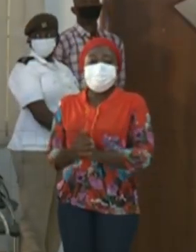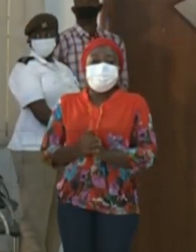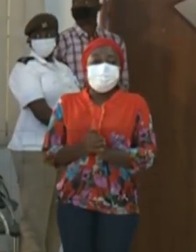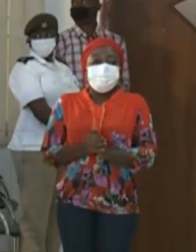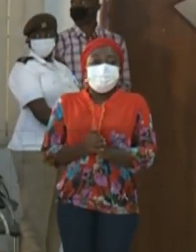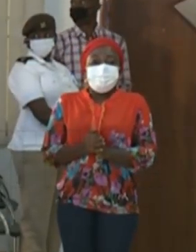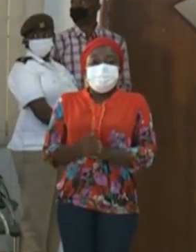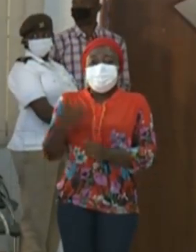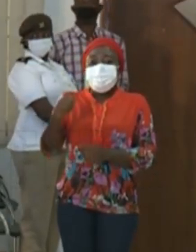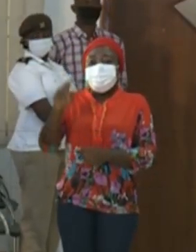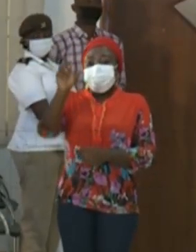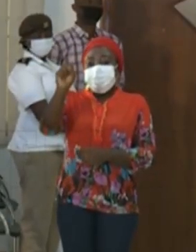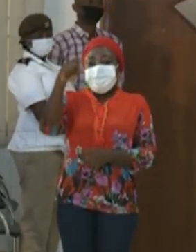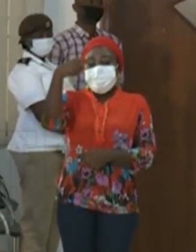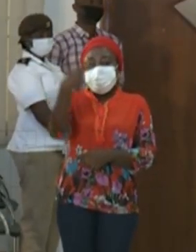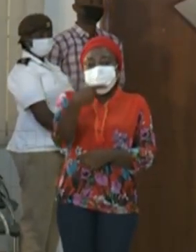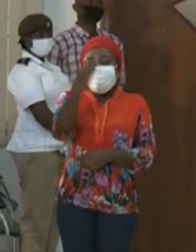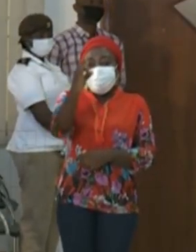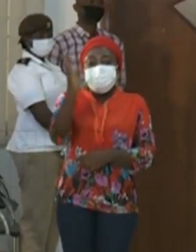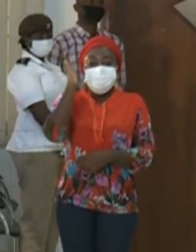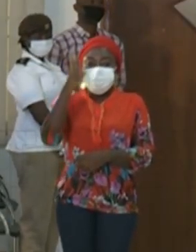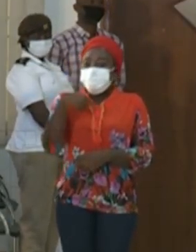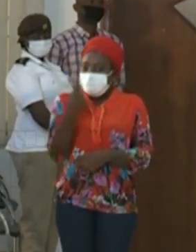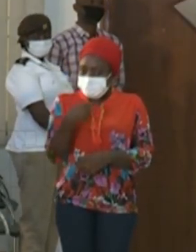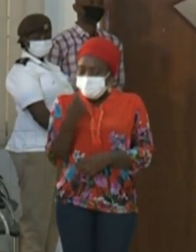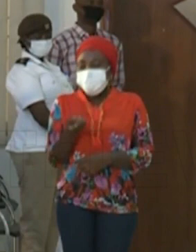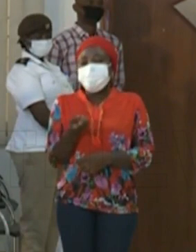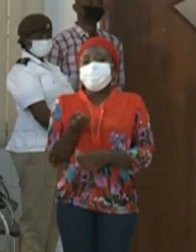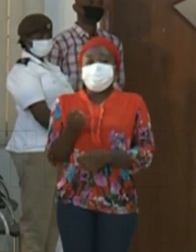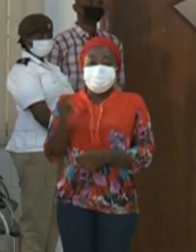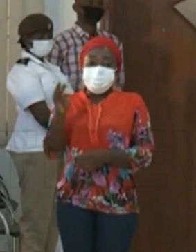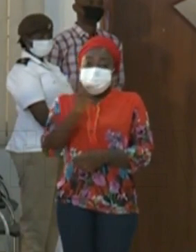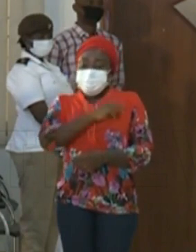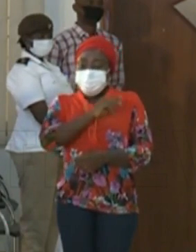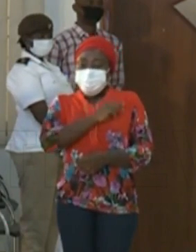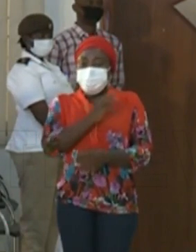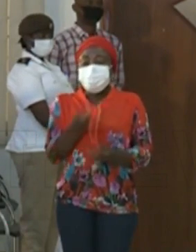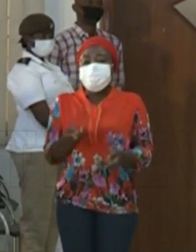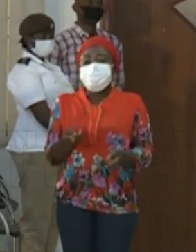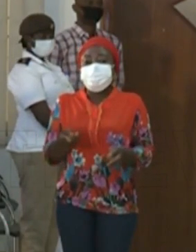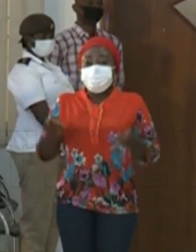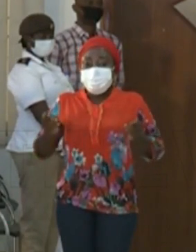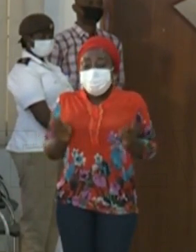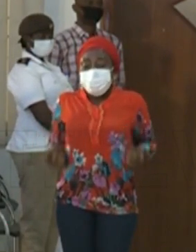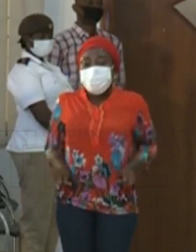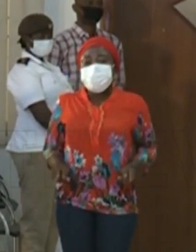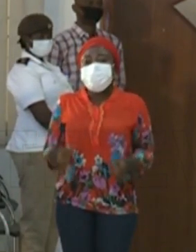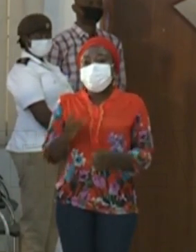The SGF will make his remarks. The Minister of Health, followed by